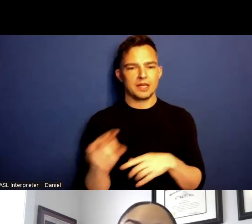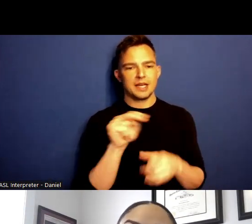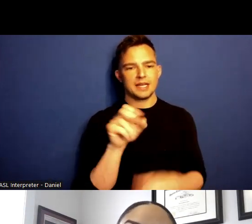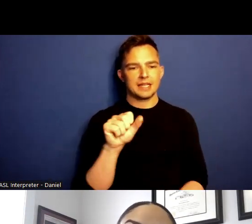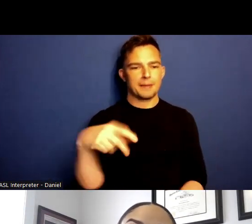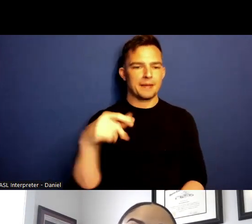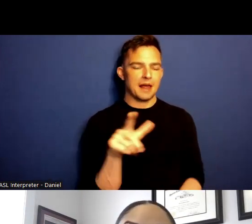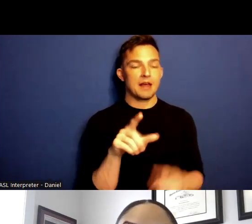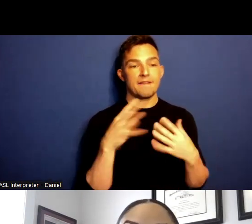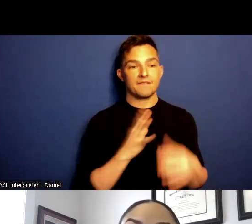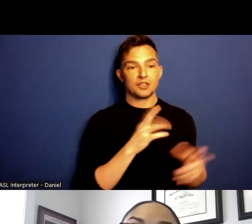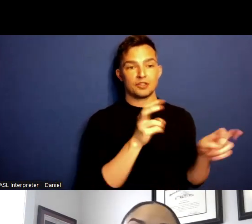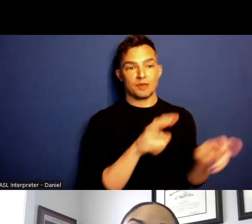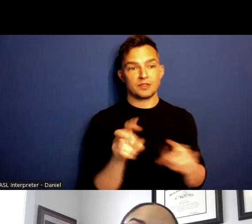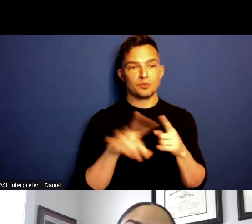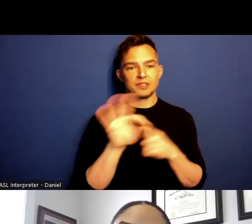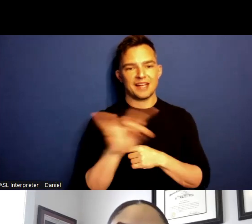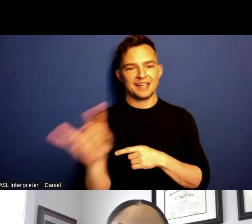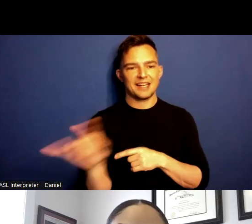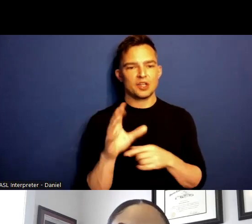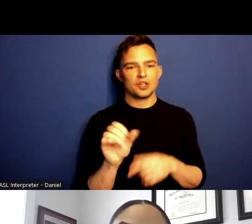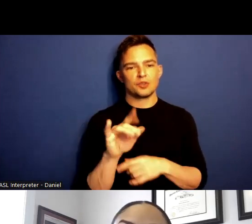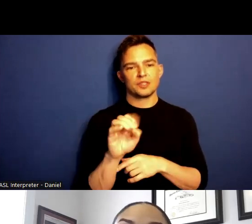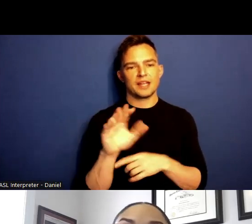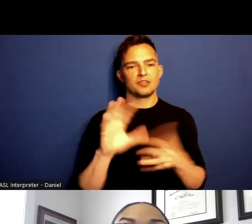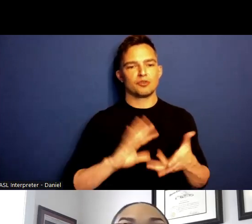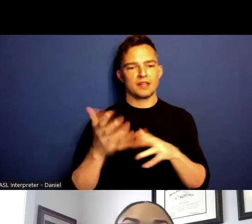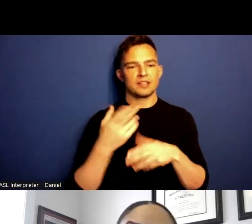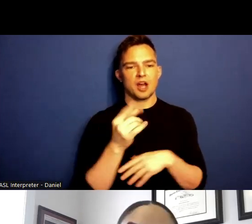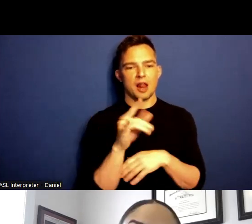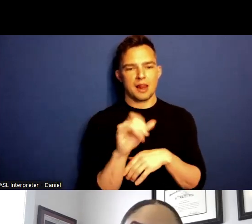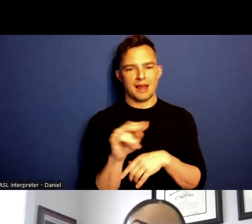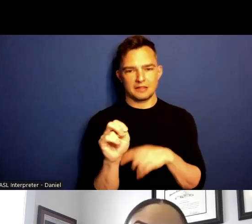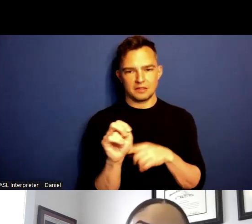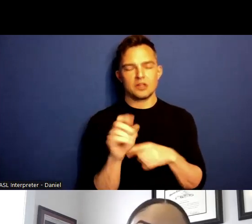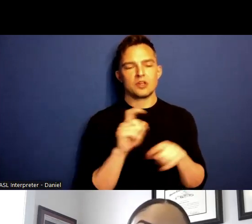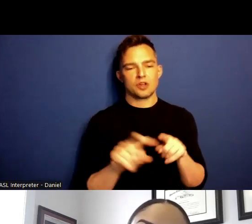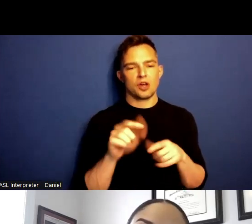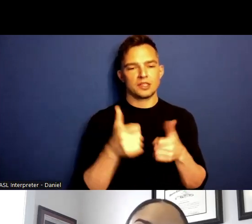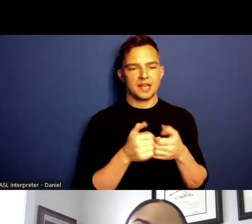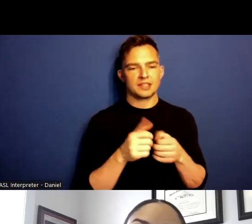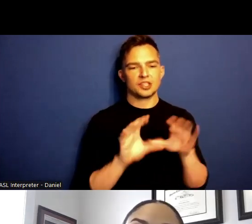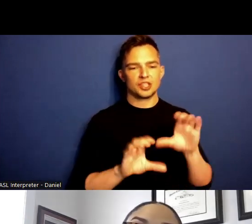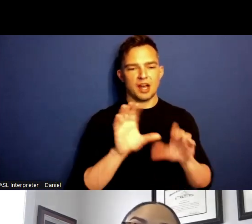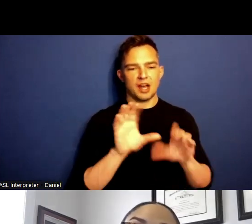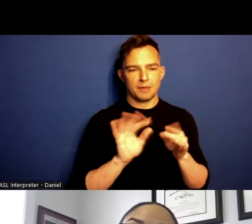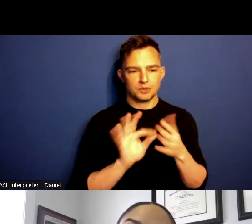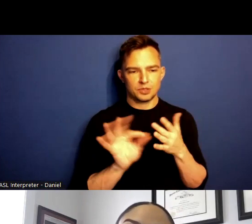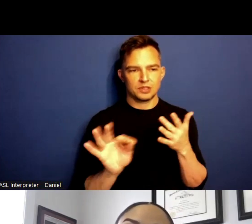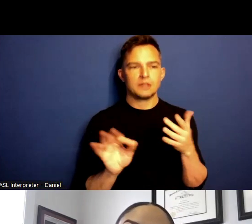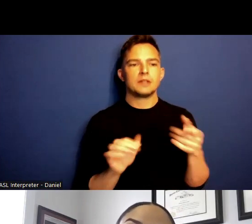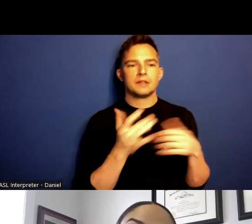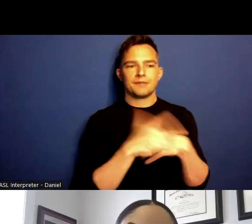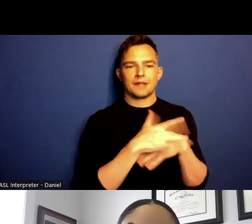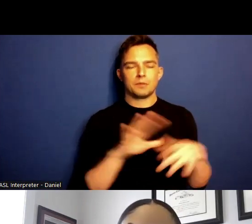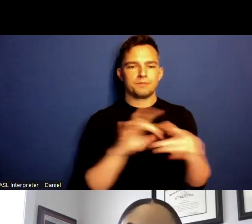officially transitioned to the 988 Suicide and Crisis Lifeline, with call, text, and chat options available to connect